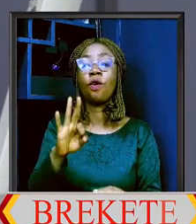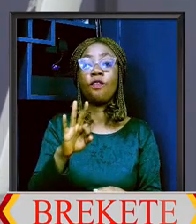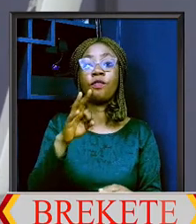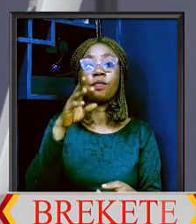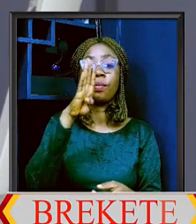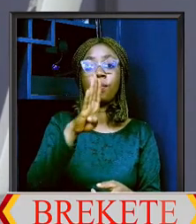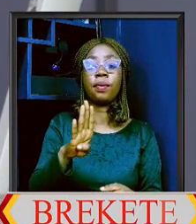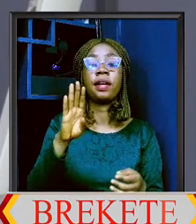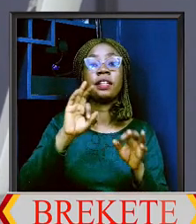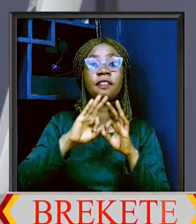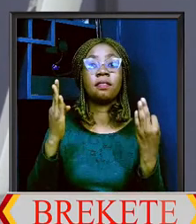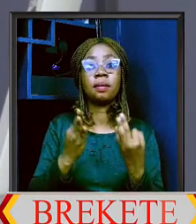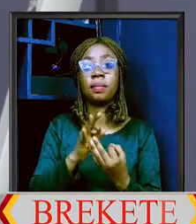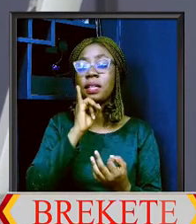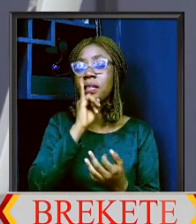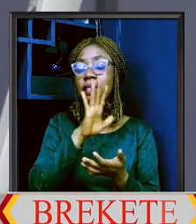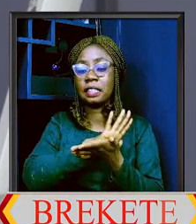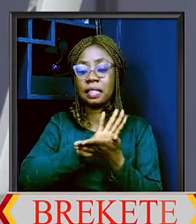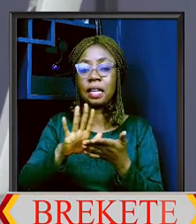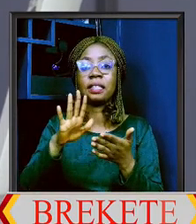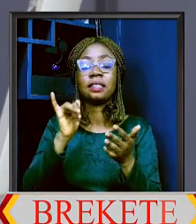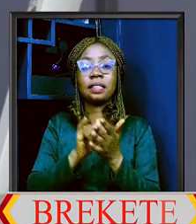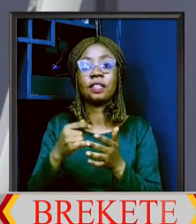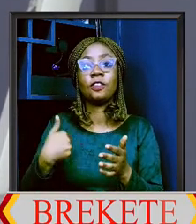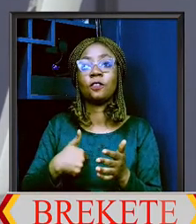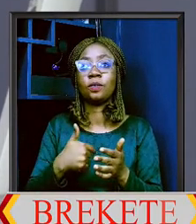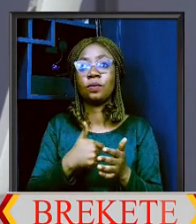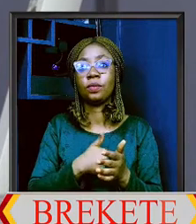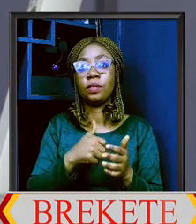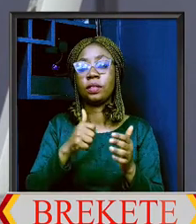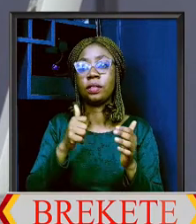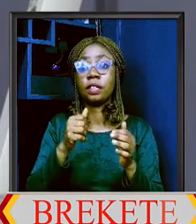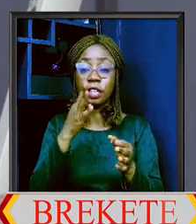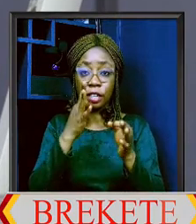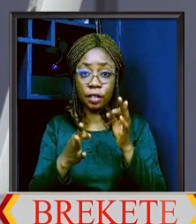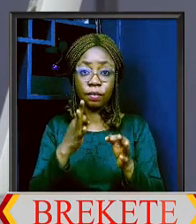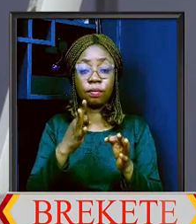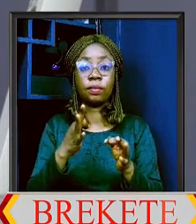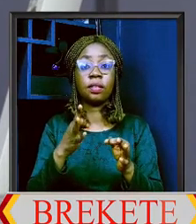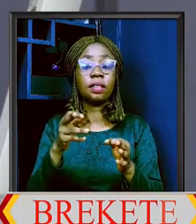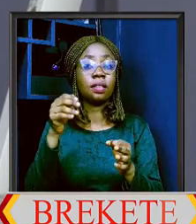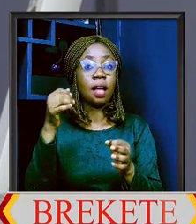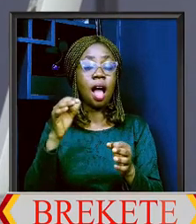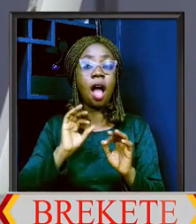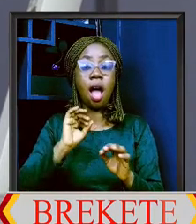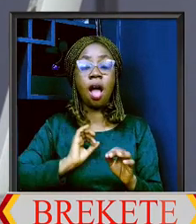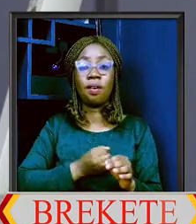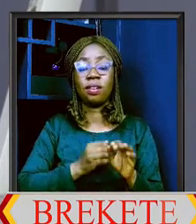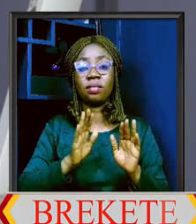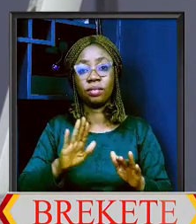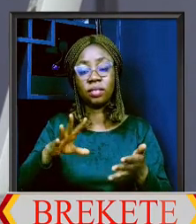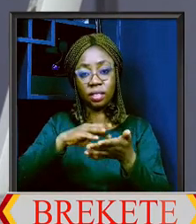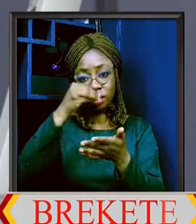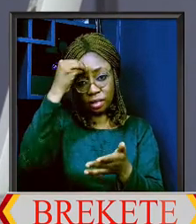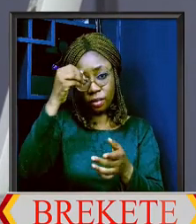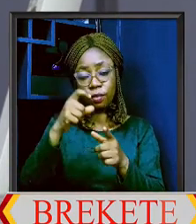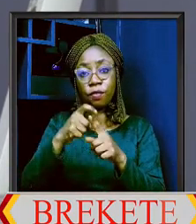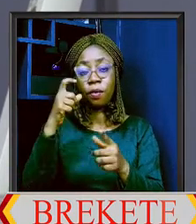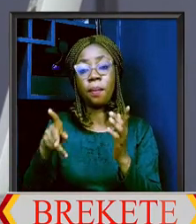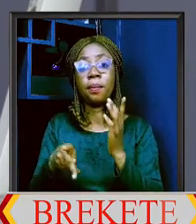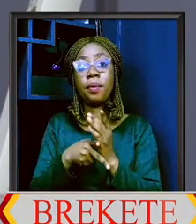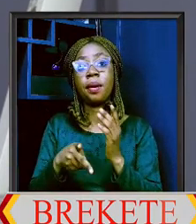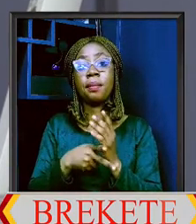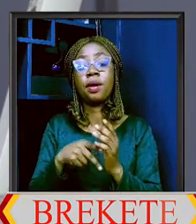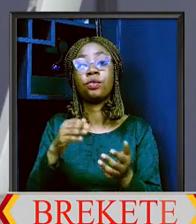is so nice that we can but if our children learn it from primary school before they reach